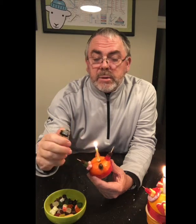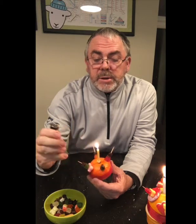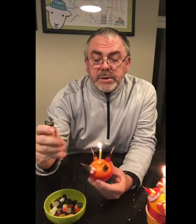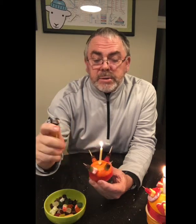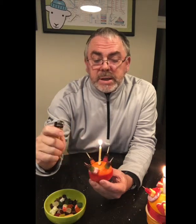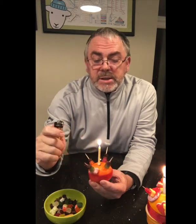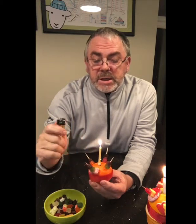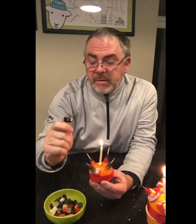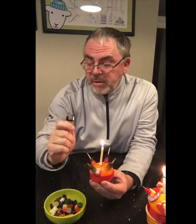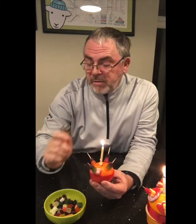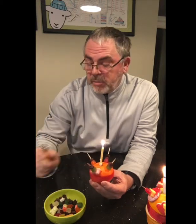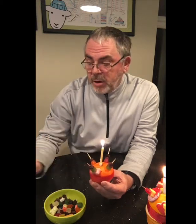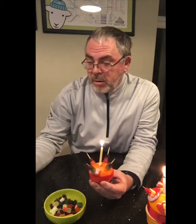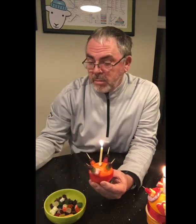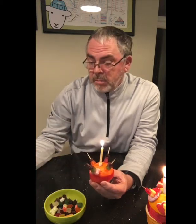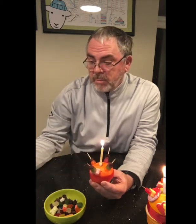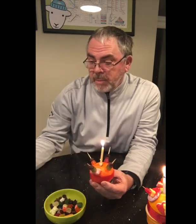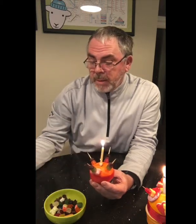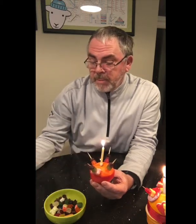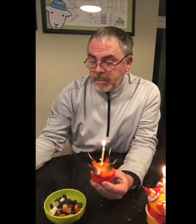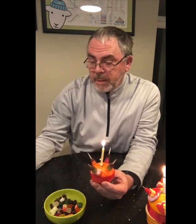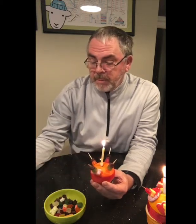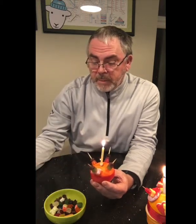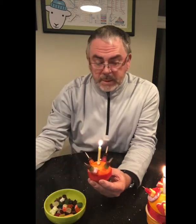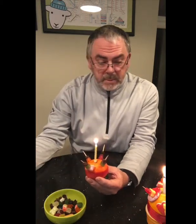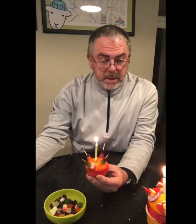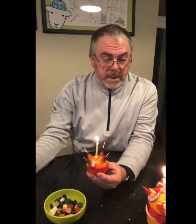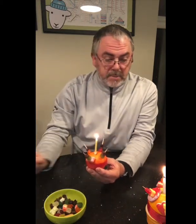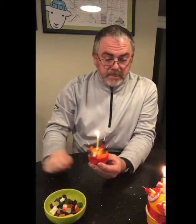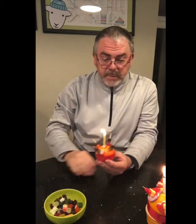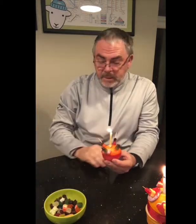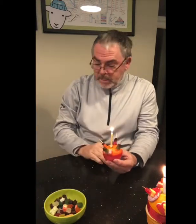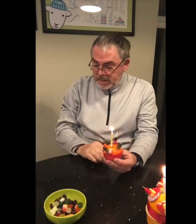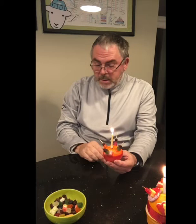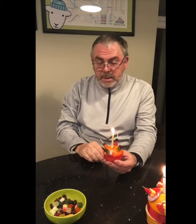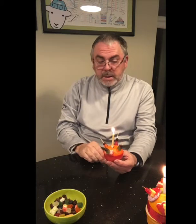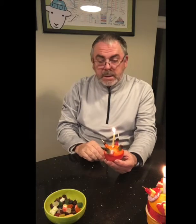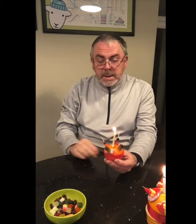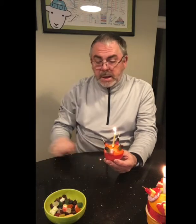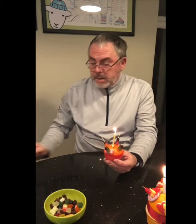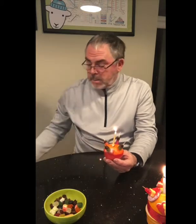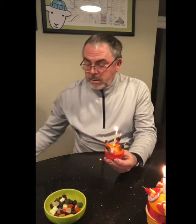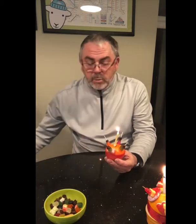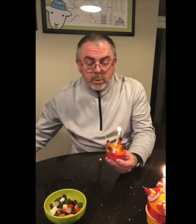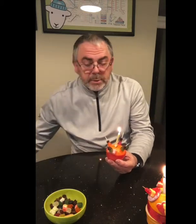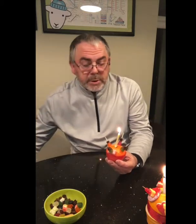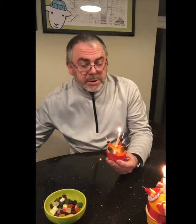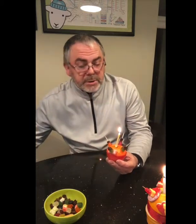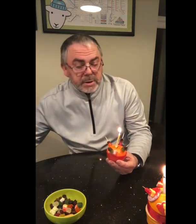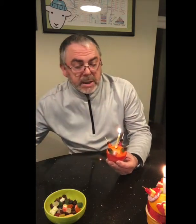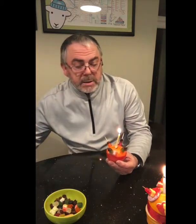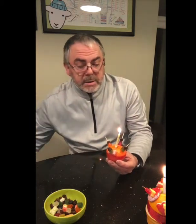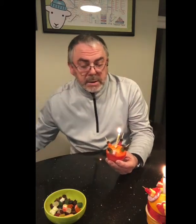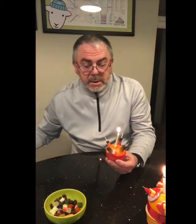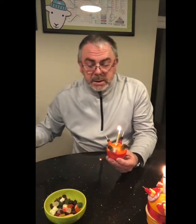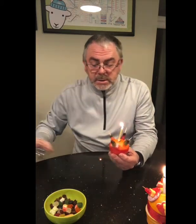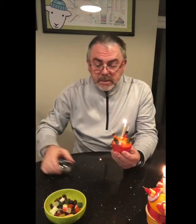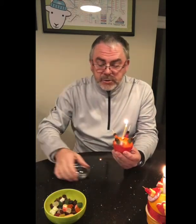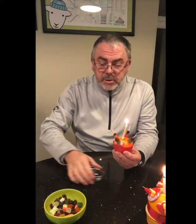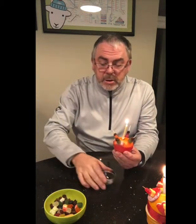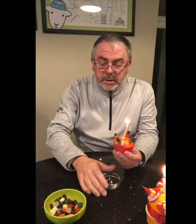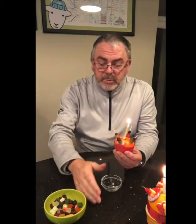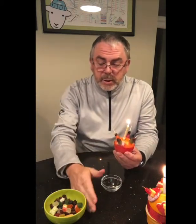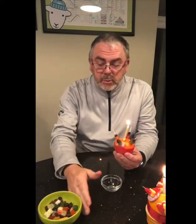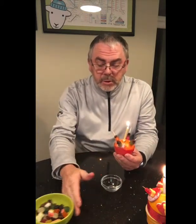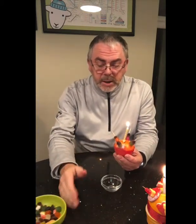somebody who can do that safely for you. Okay, and then what I'm going to do then is I've